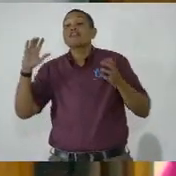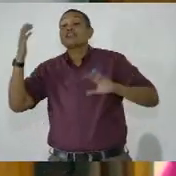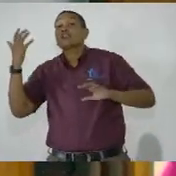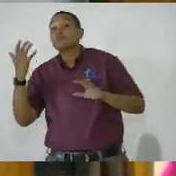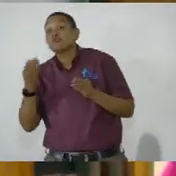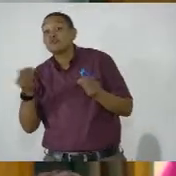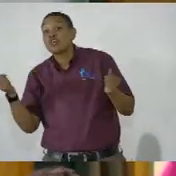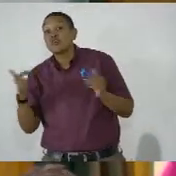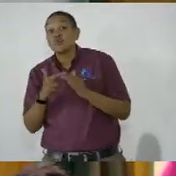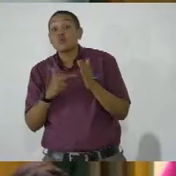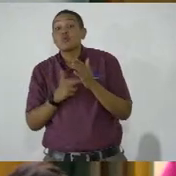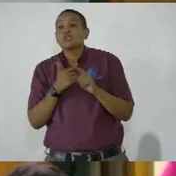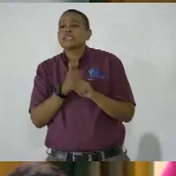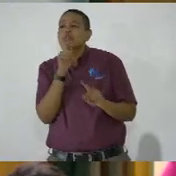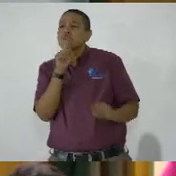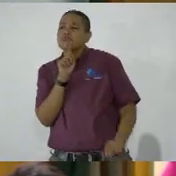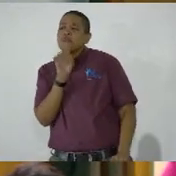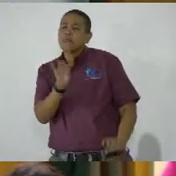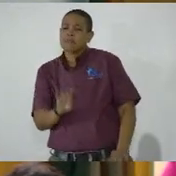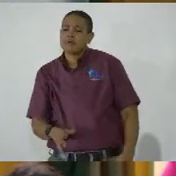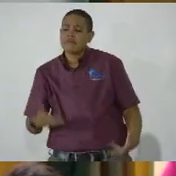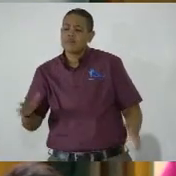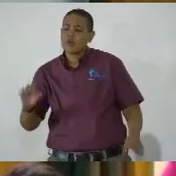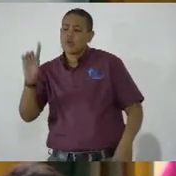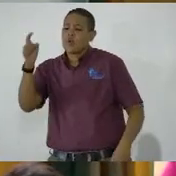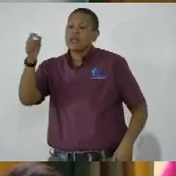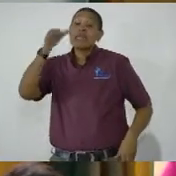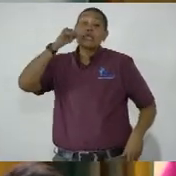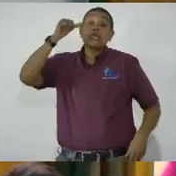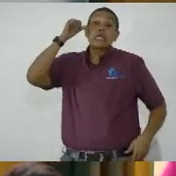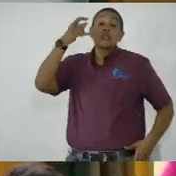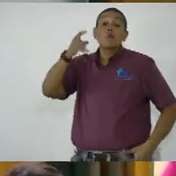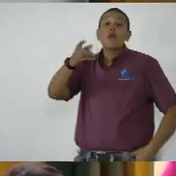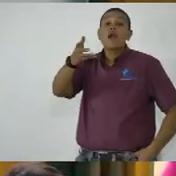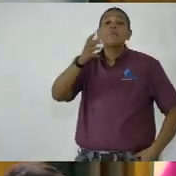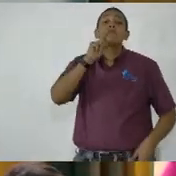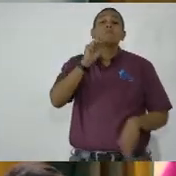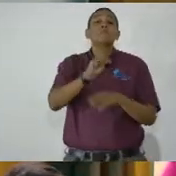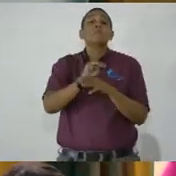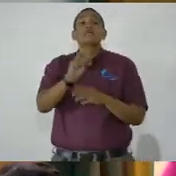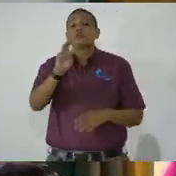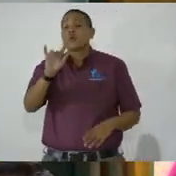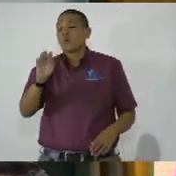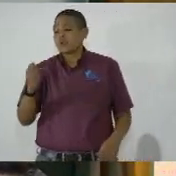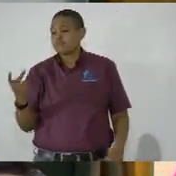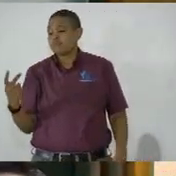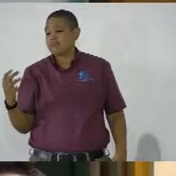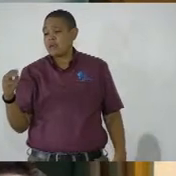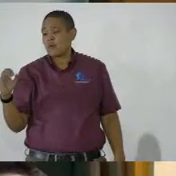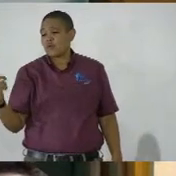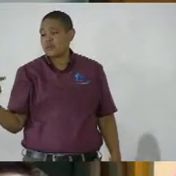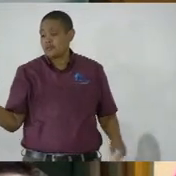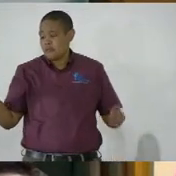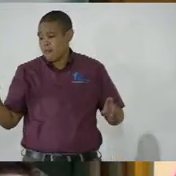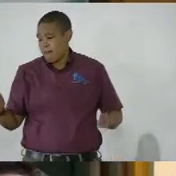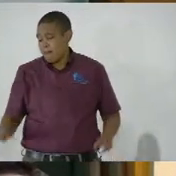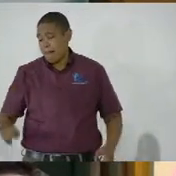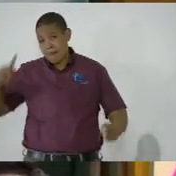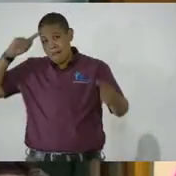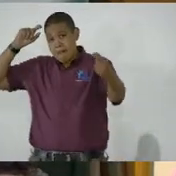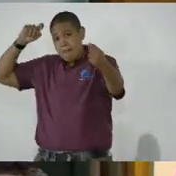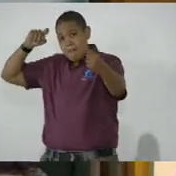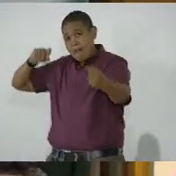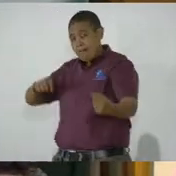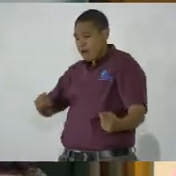dispute resolution measures have been responded. And only yesterday, Madam Speaker, Minister Williams and I signed a memorandum of